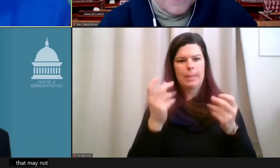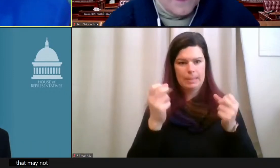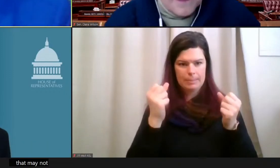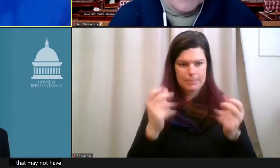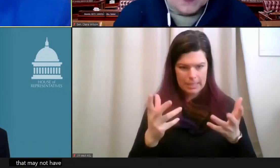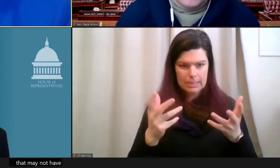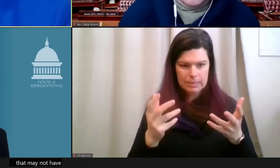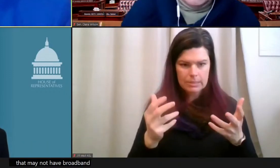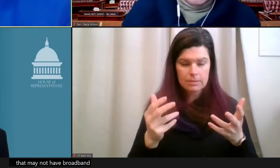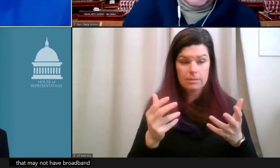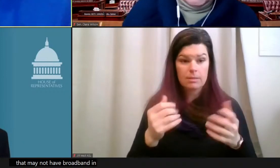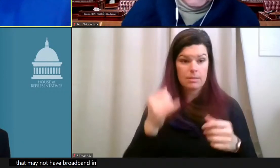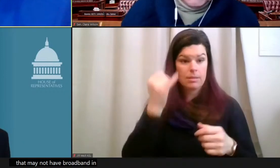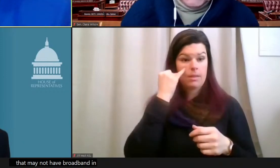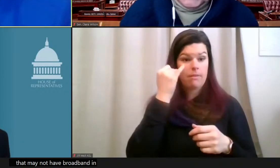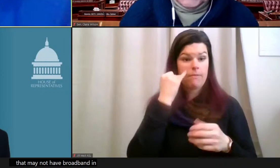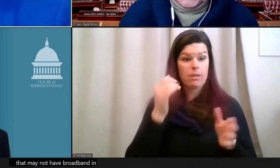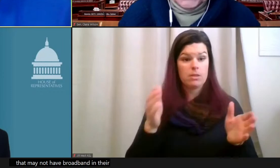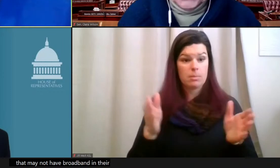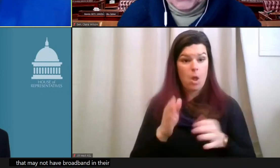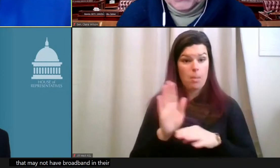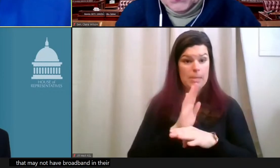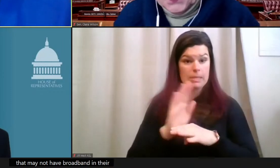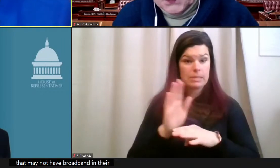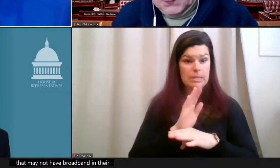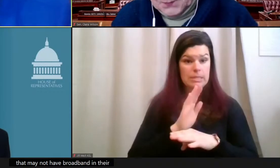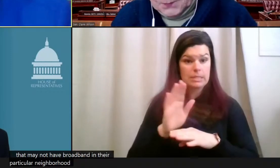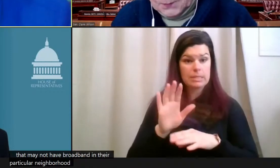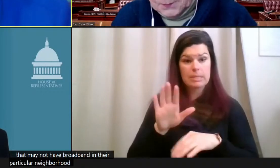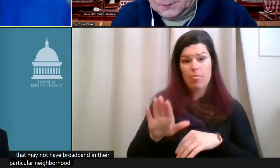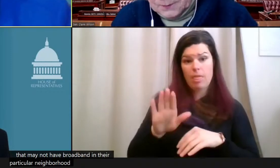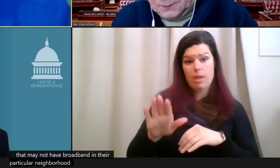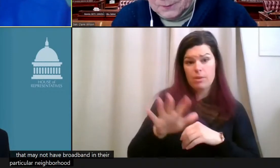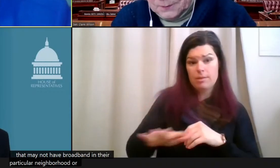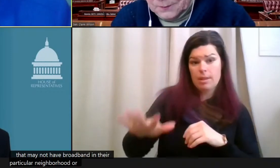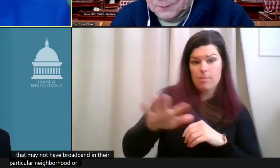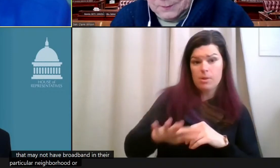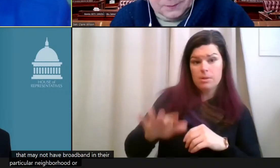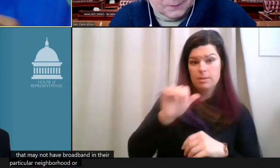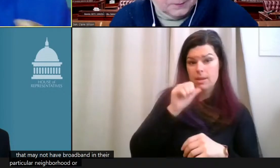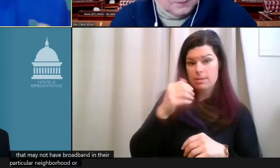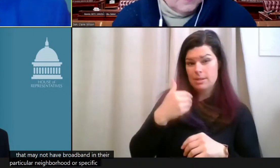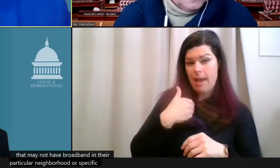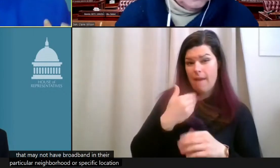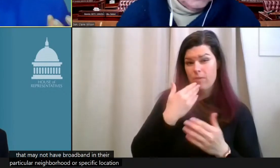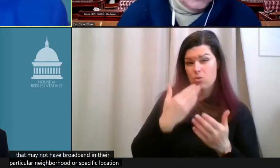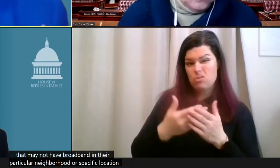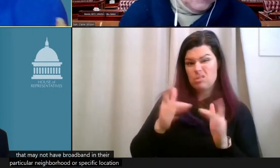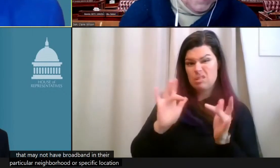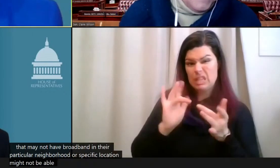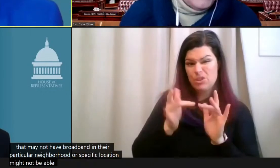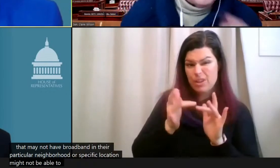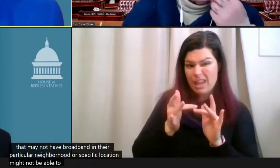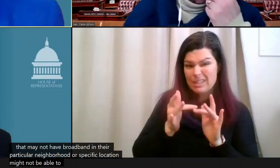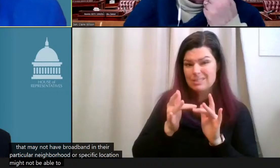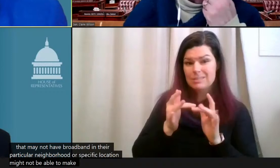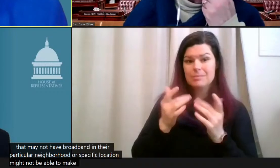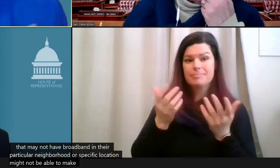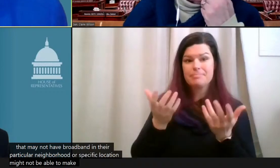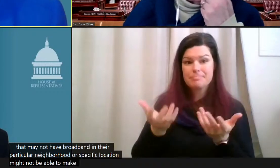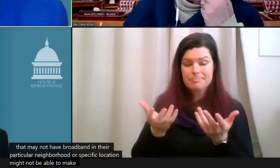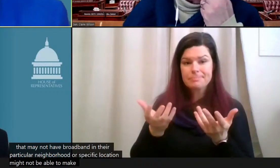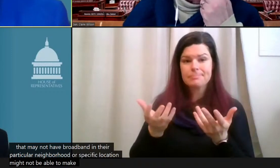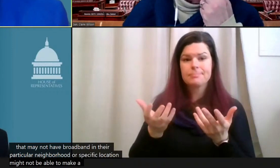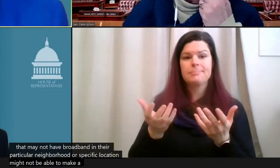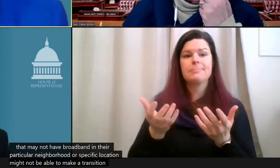their particular neighborhood or specific location might not be able to make a transition to